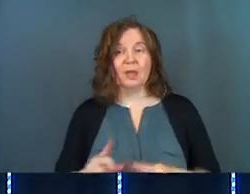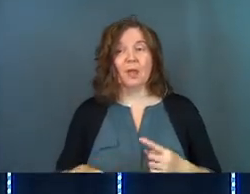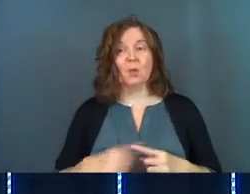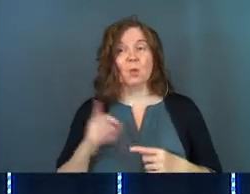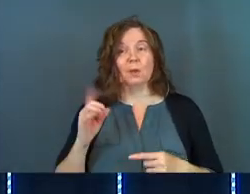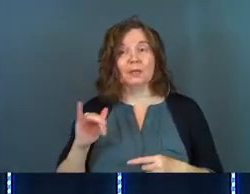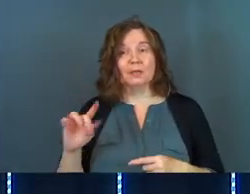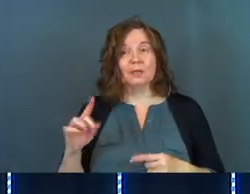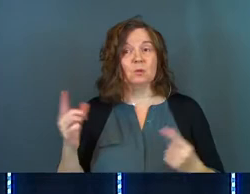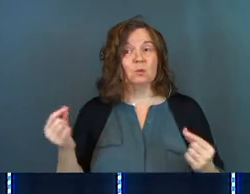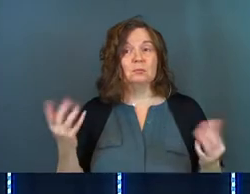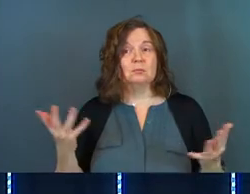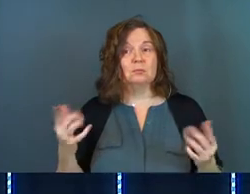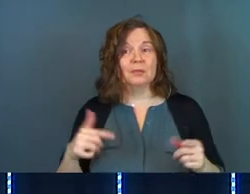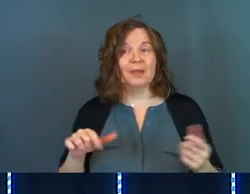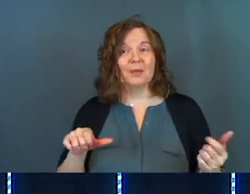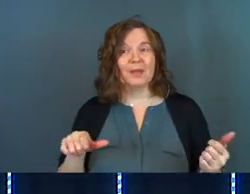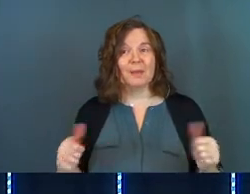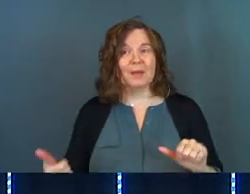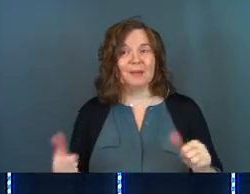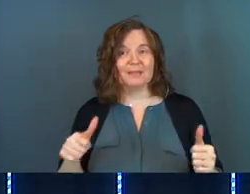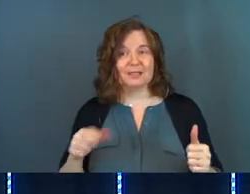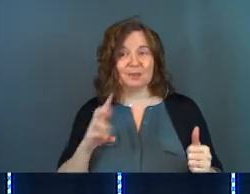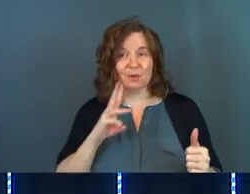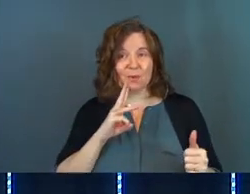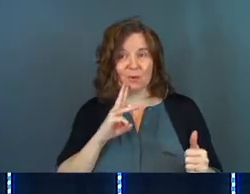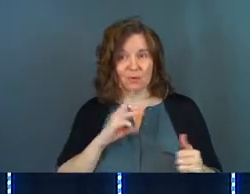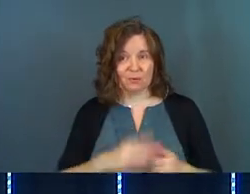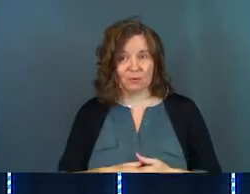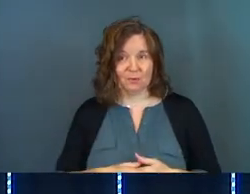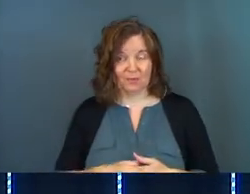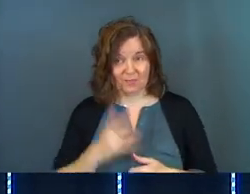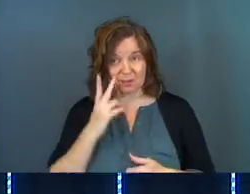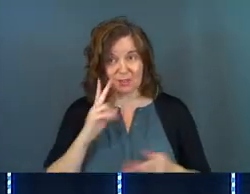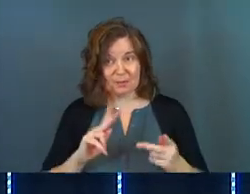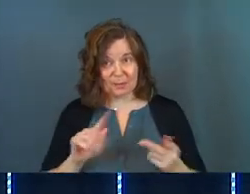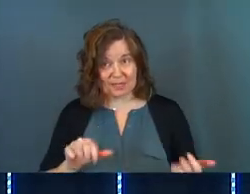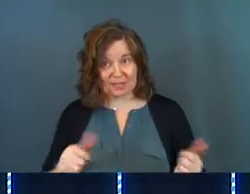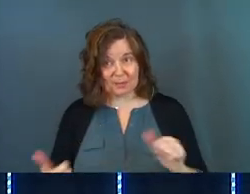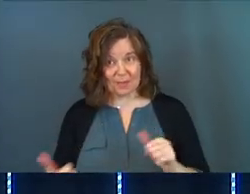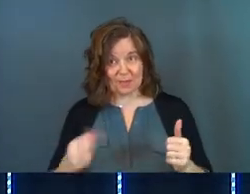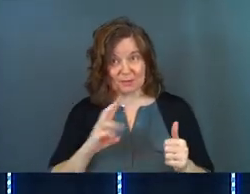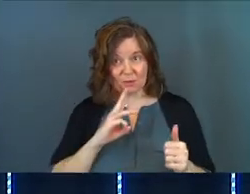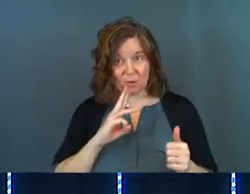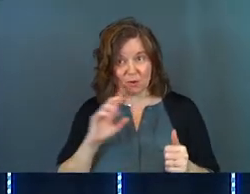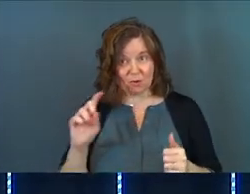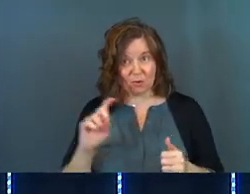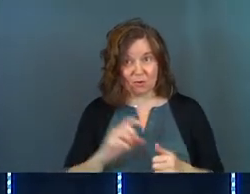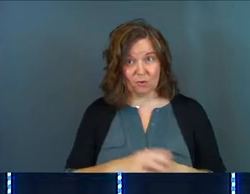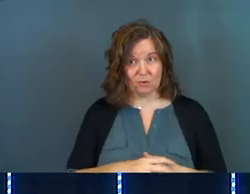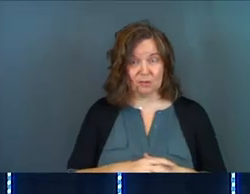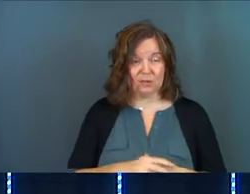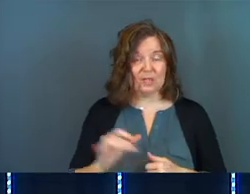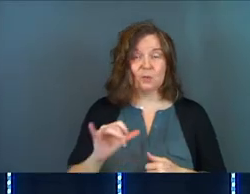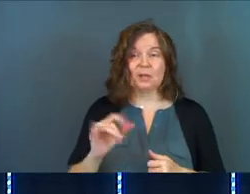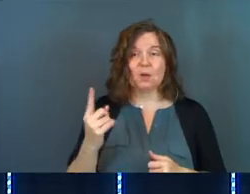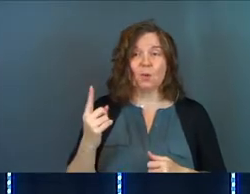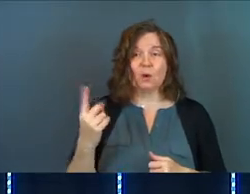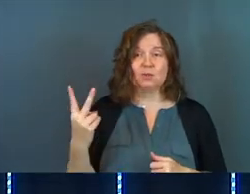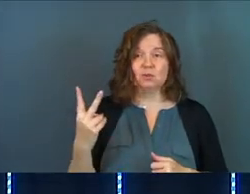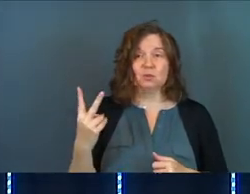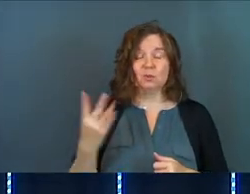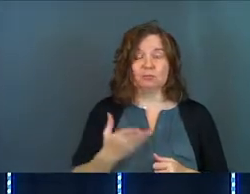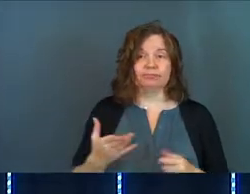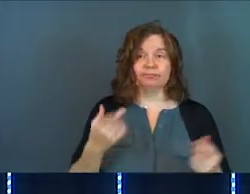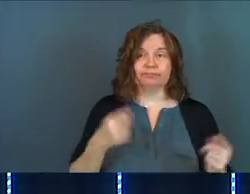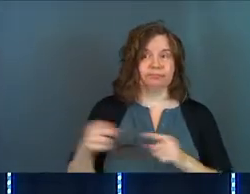And when they did, they would get baptized in water. You ever see people get baptized in water? It was like this 1-2